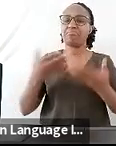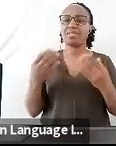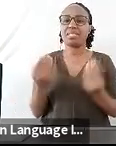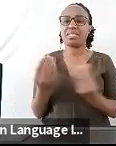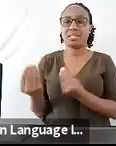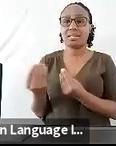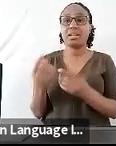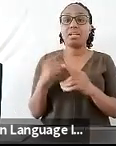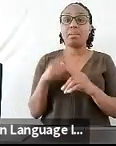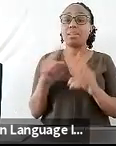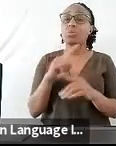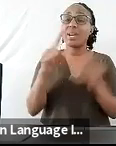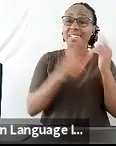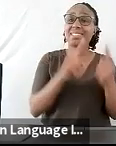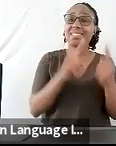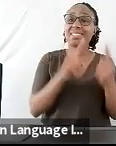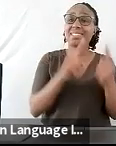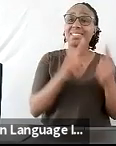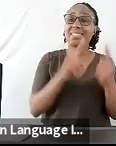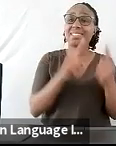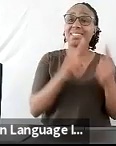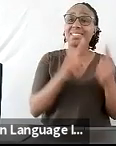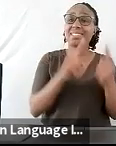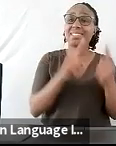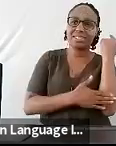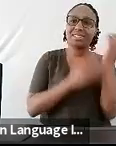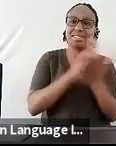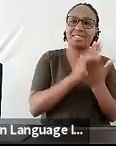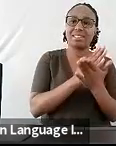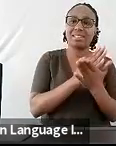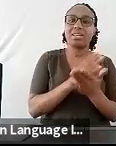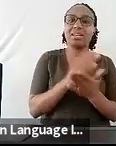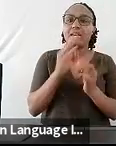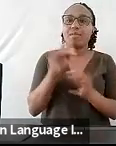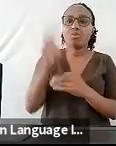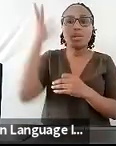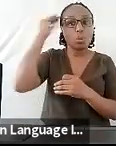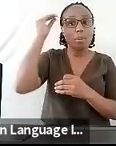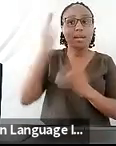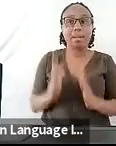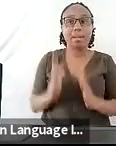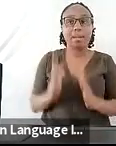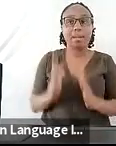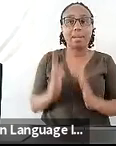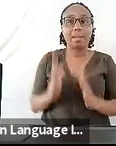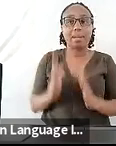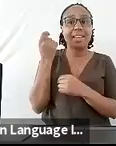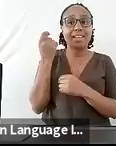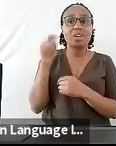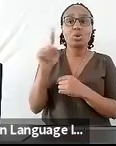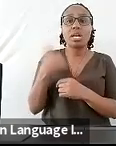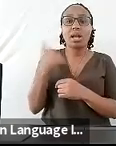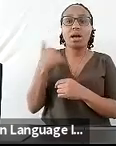are a Somali person living in Kenya, you're going to have an experience of Kenya that is very different from